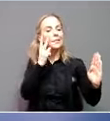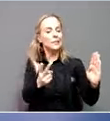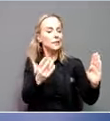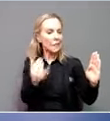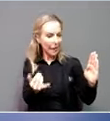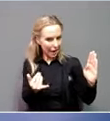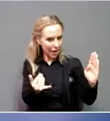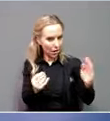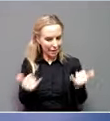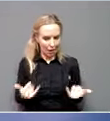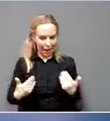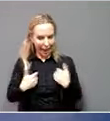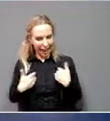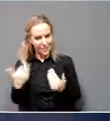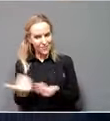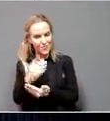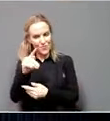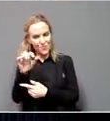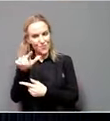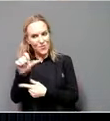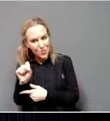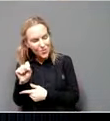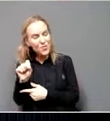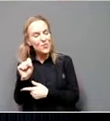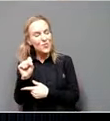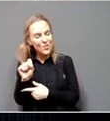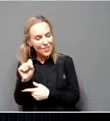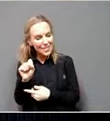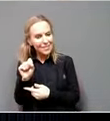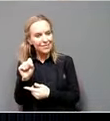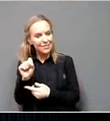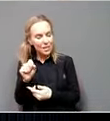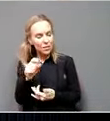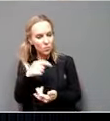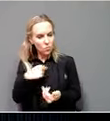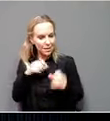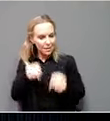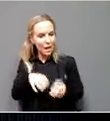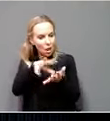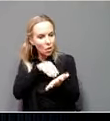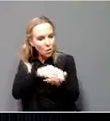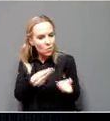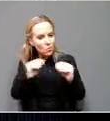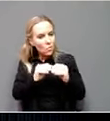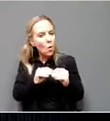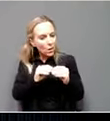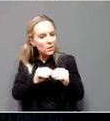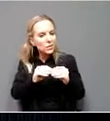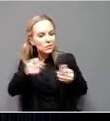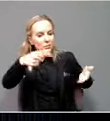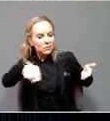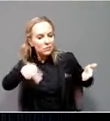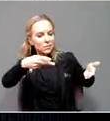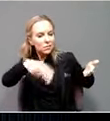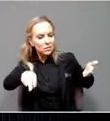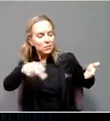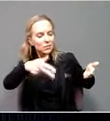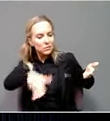have, we'll learn more in the next couple of weeks. If in the next couple of weeks we